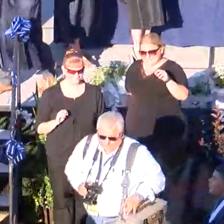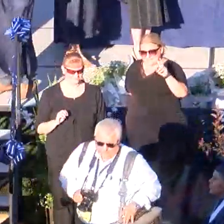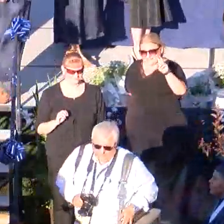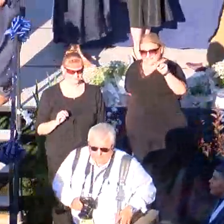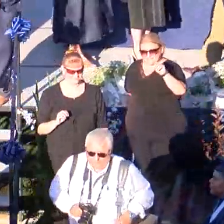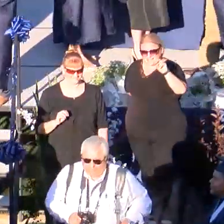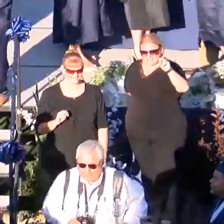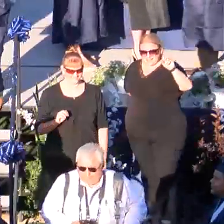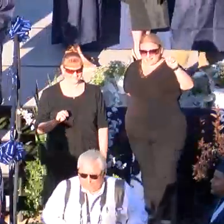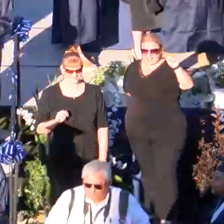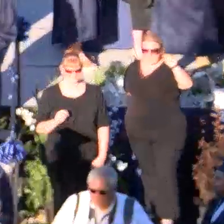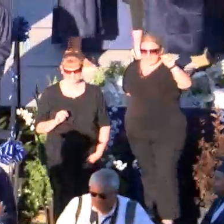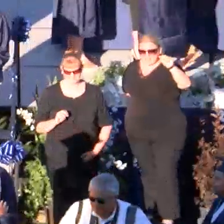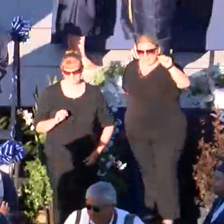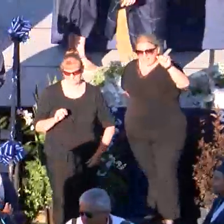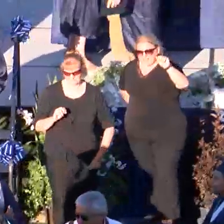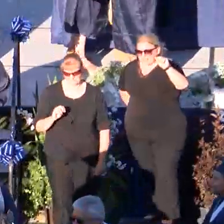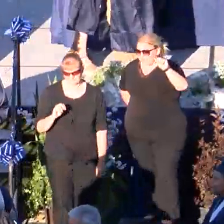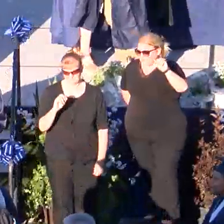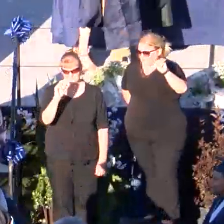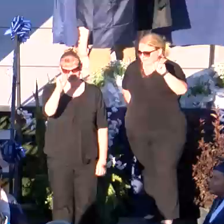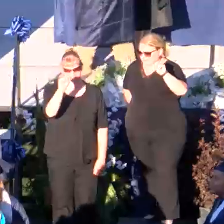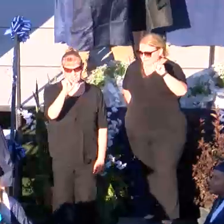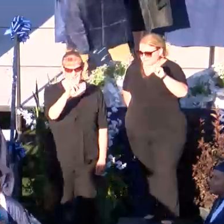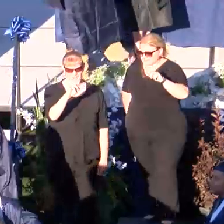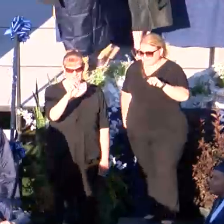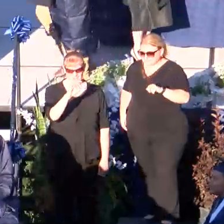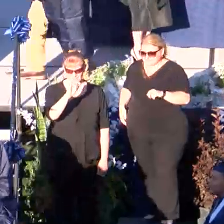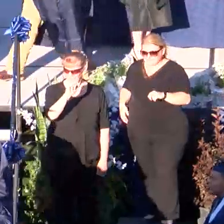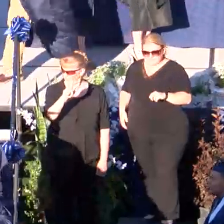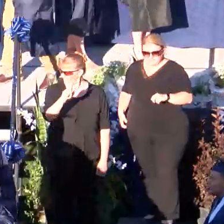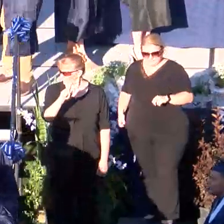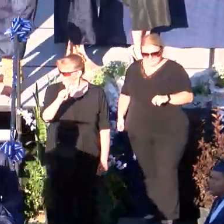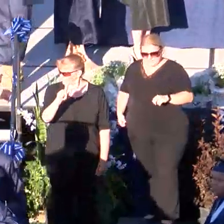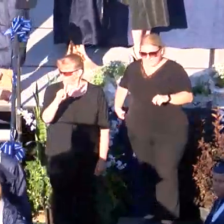Vanessa Machuca. Arico Vabalubias.